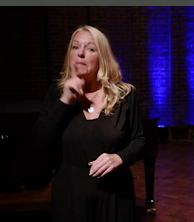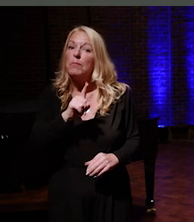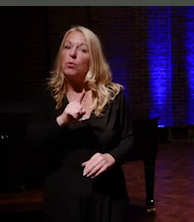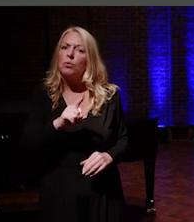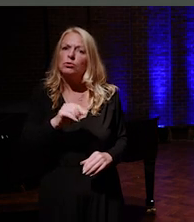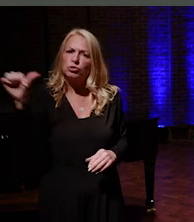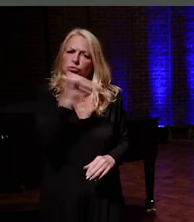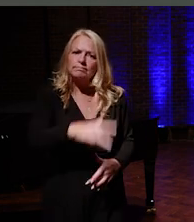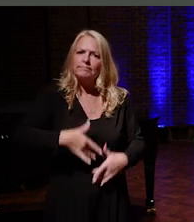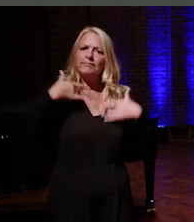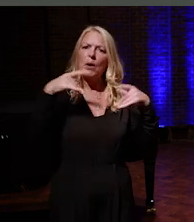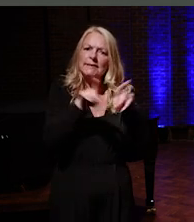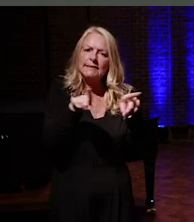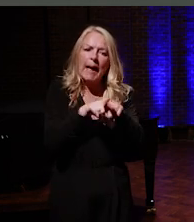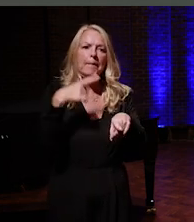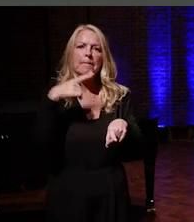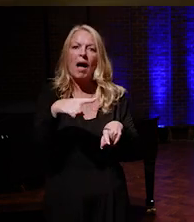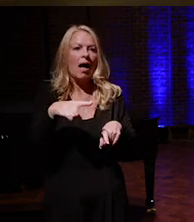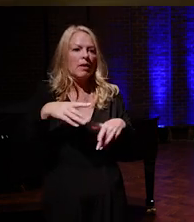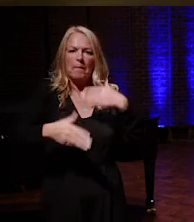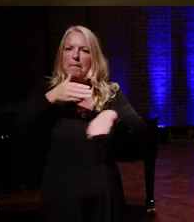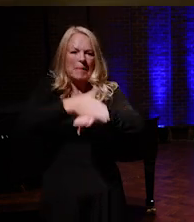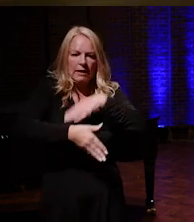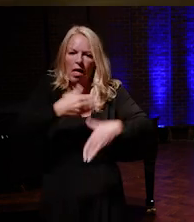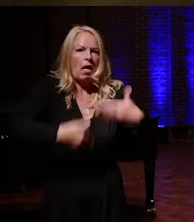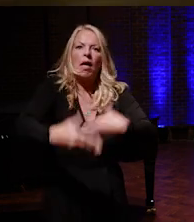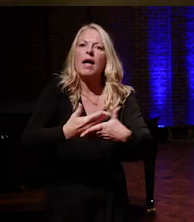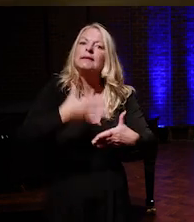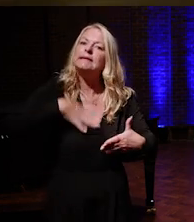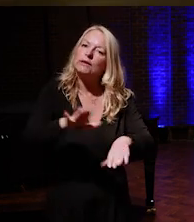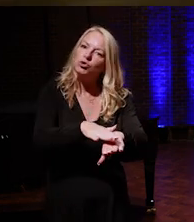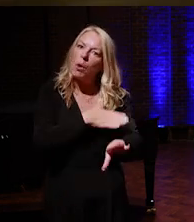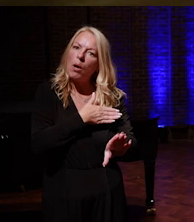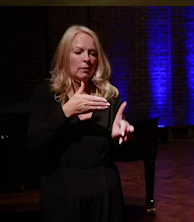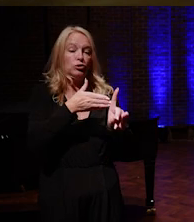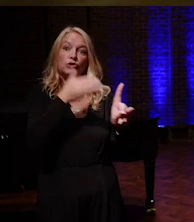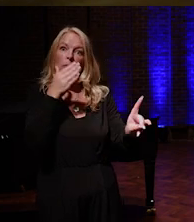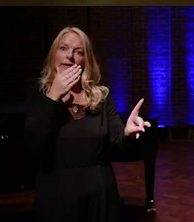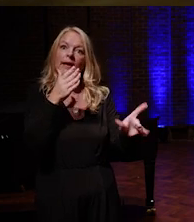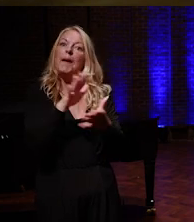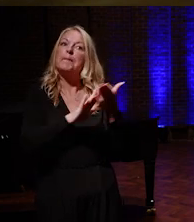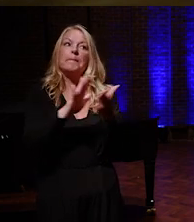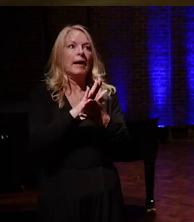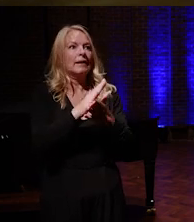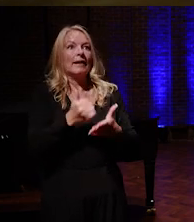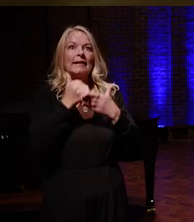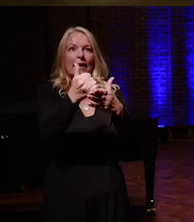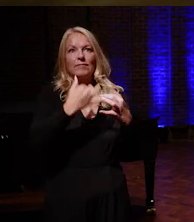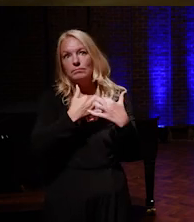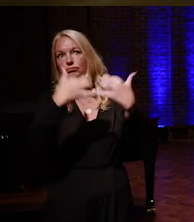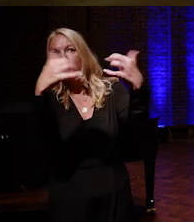I think more people would feel the same if only they would take the time to slow down and notice them. So today,